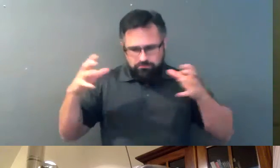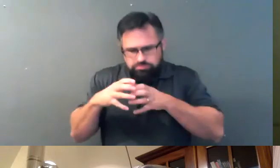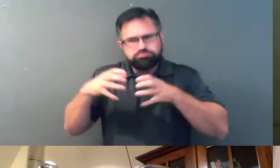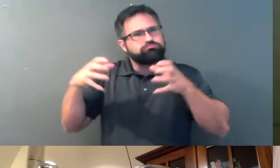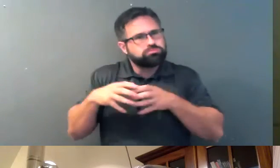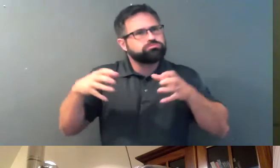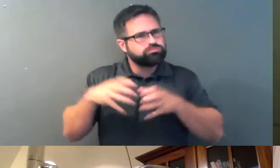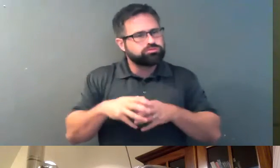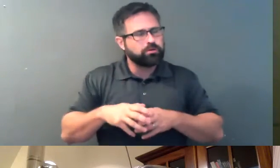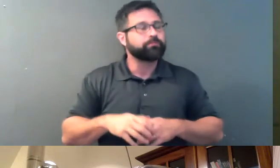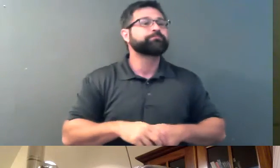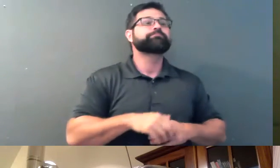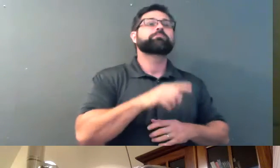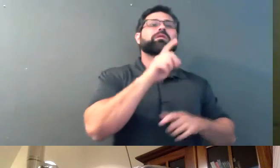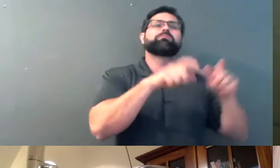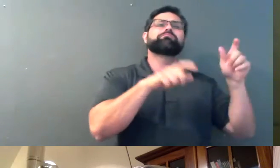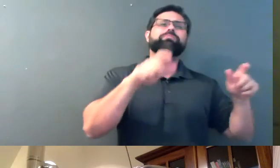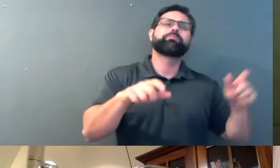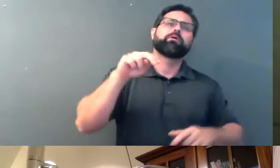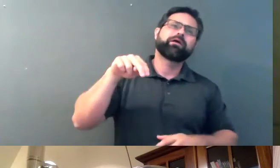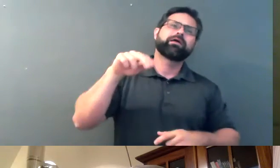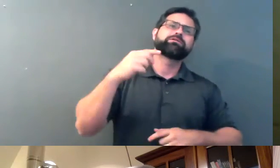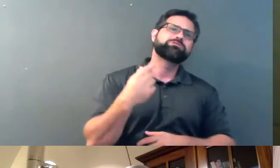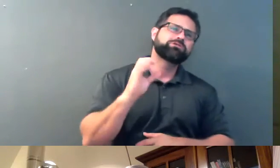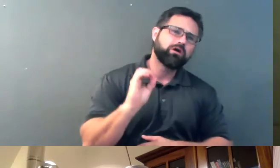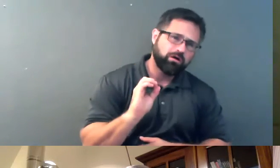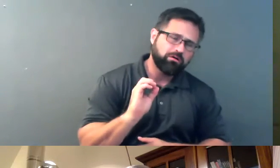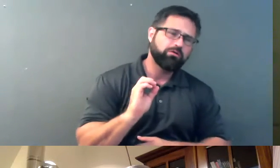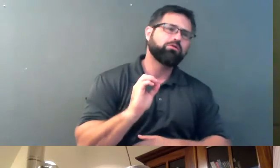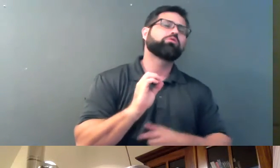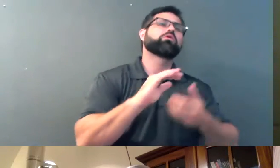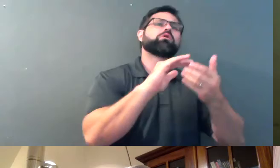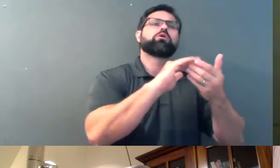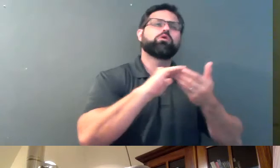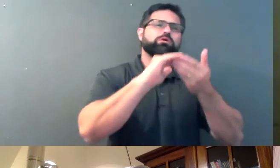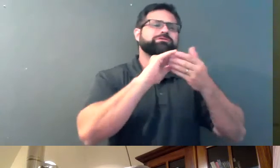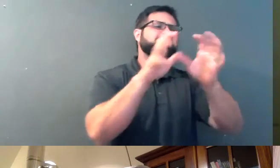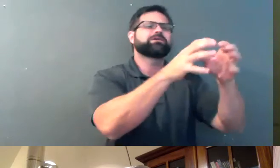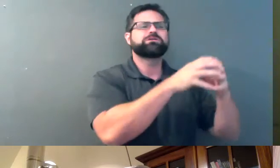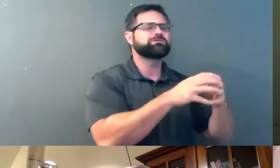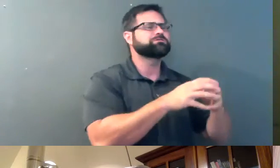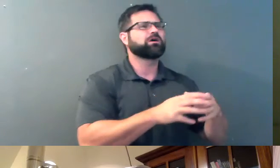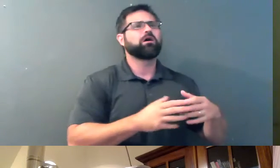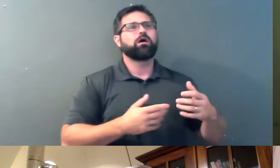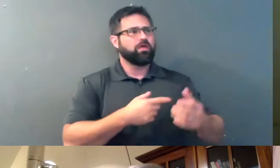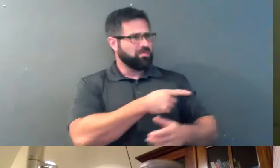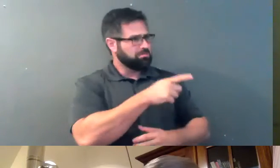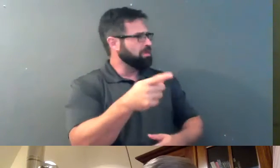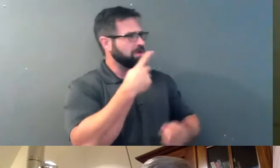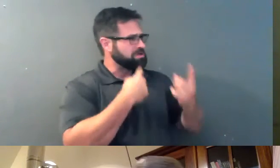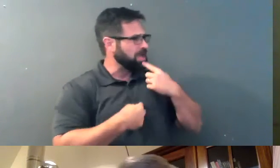engagement with civil society representatives who brought to our attention the voices